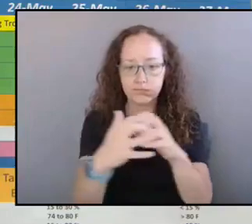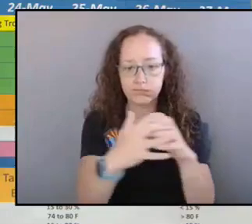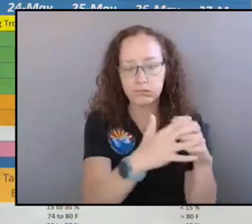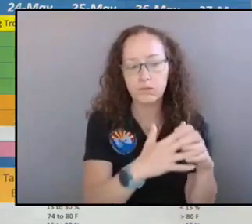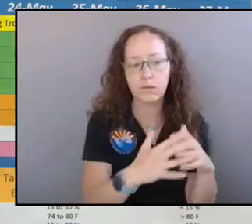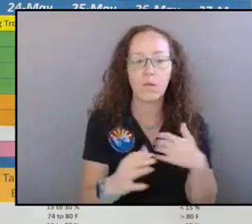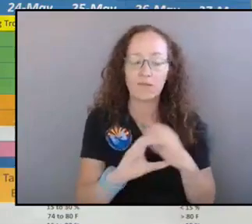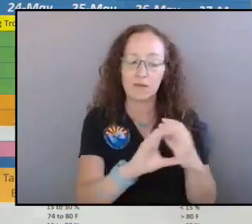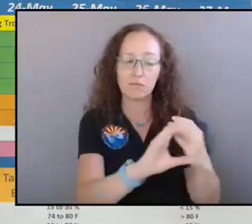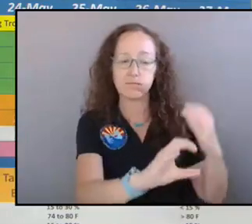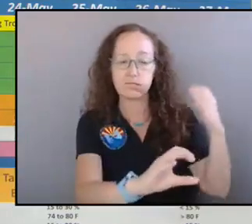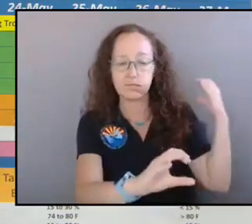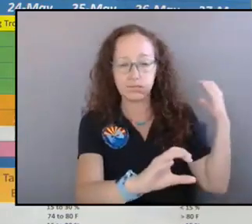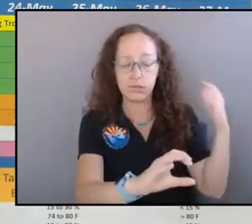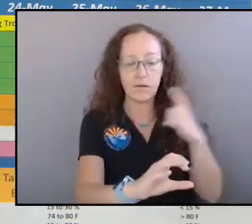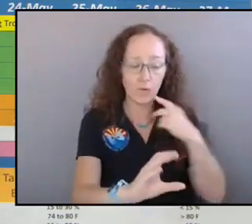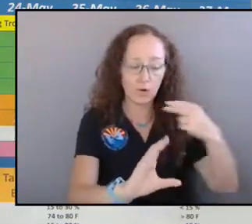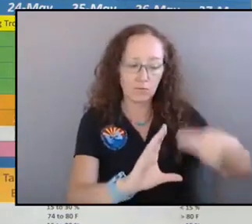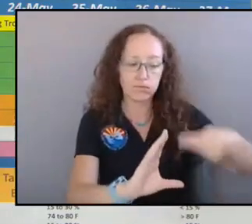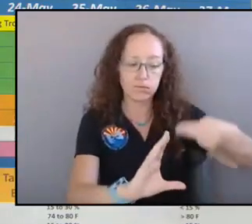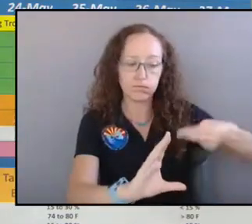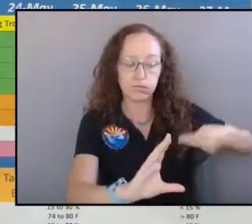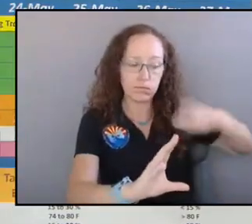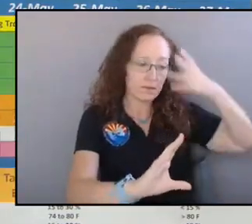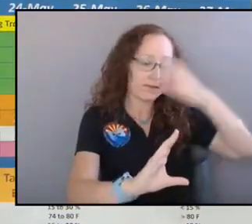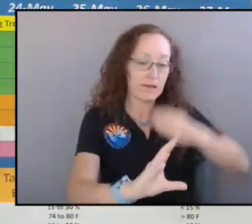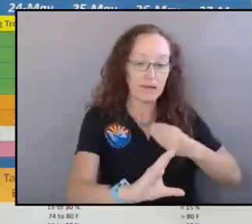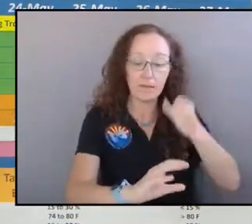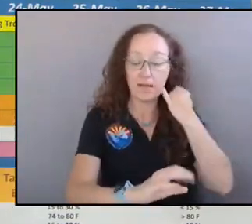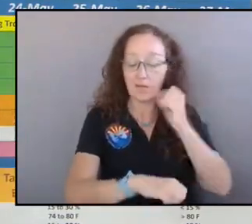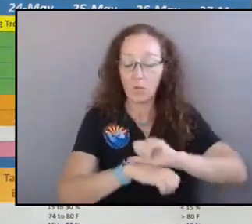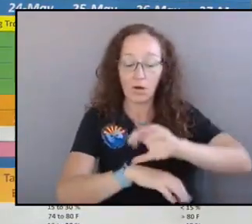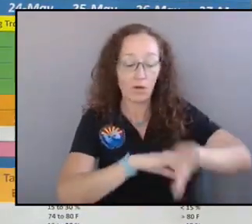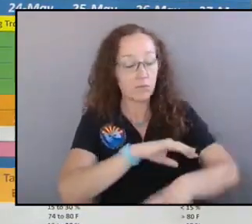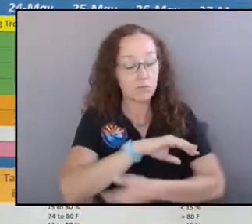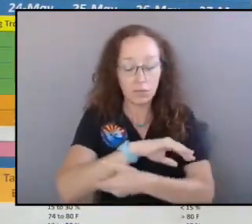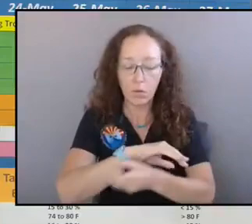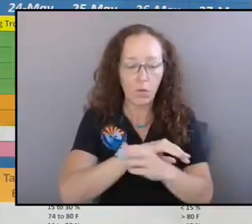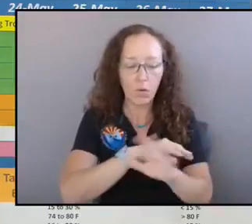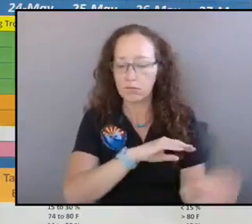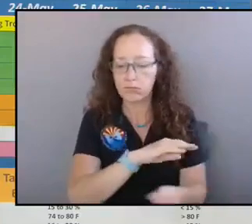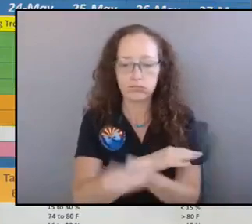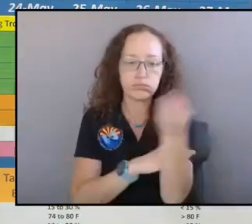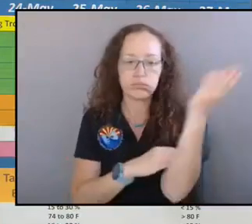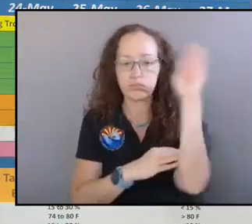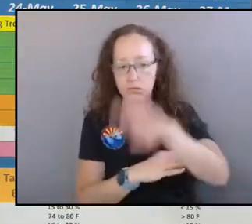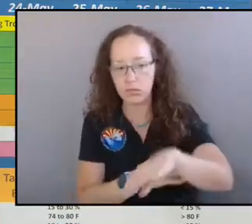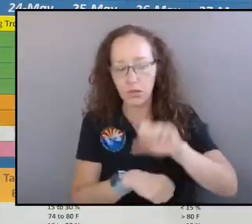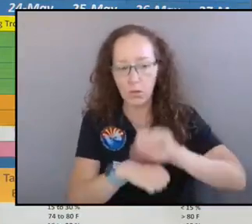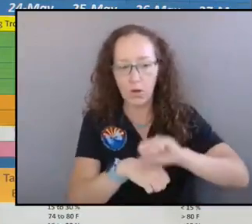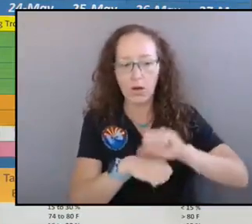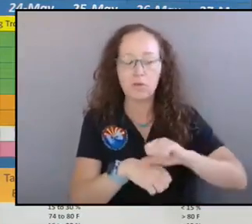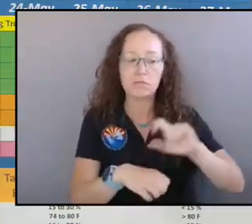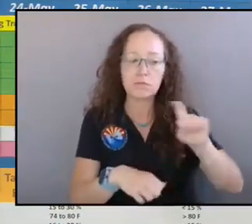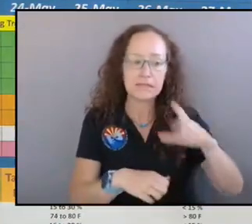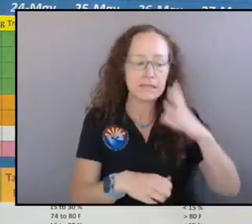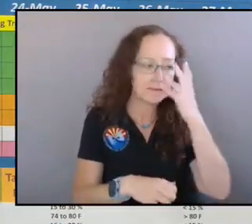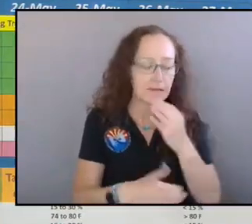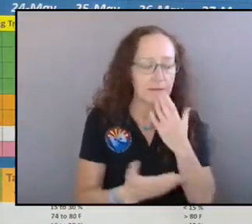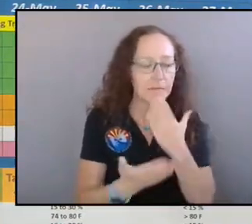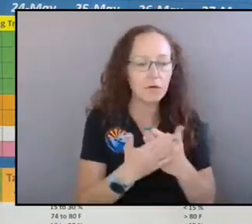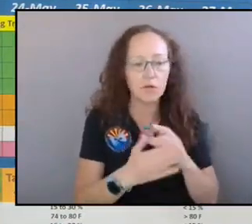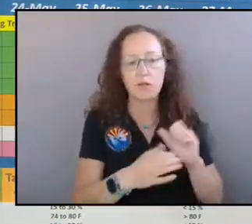for those that need a good night's sleep after a night shift or during the day too. They're setting up catering